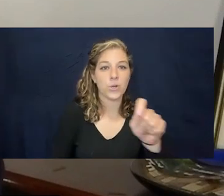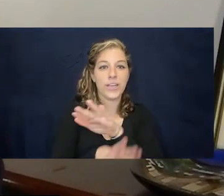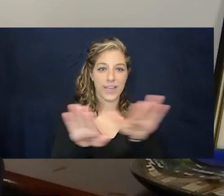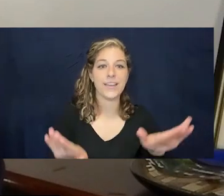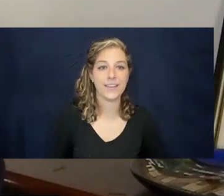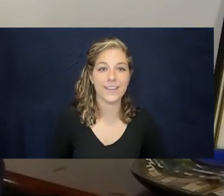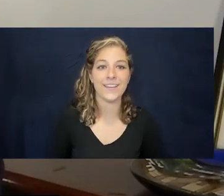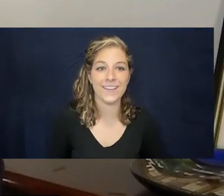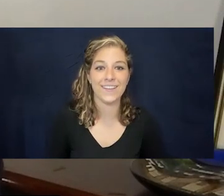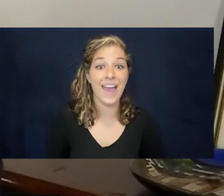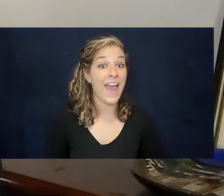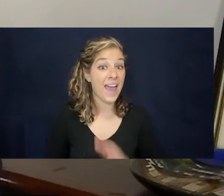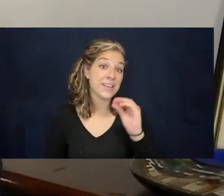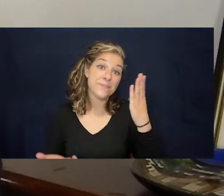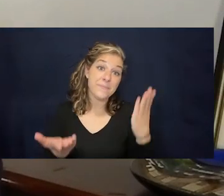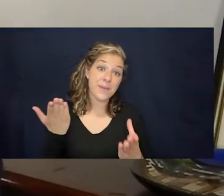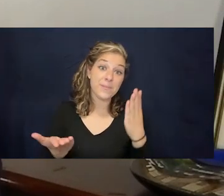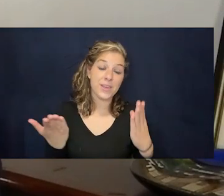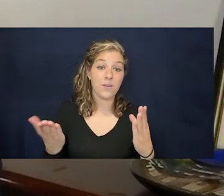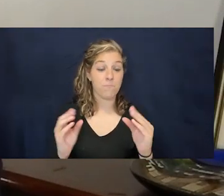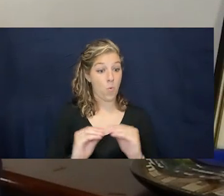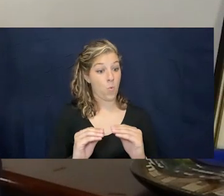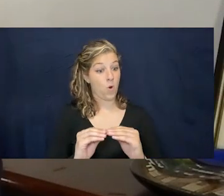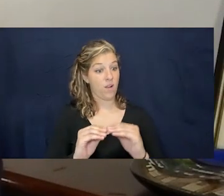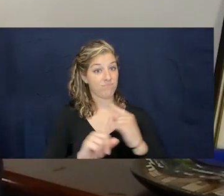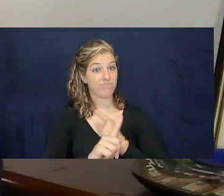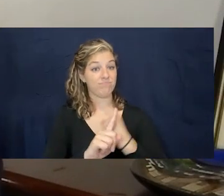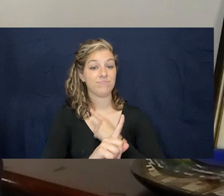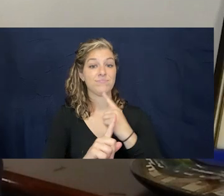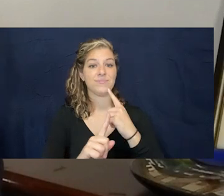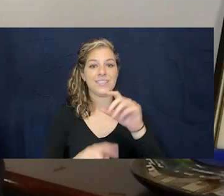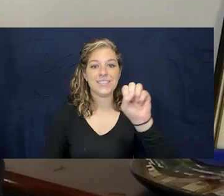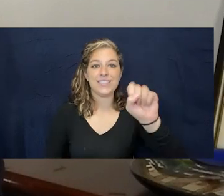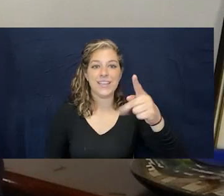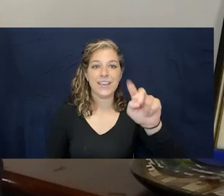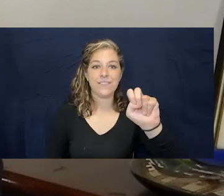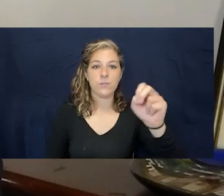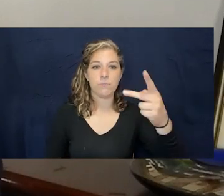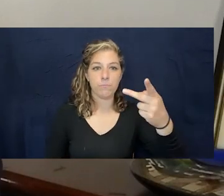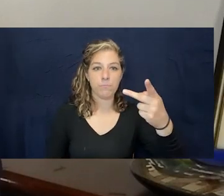Perlman, an American hero. And actually, maybe